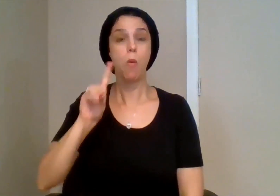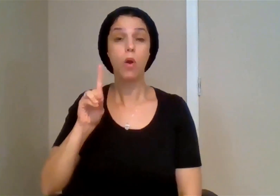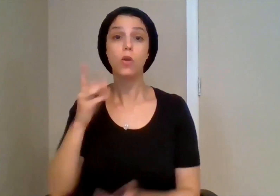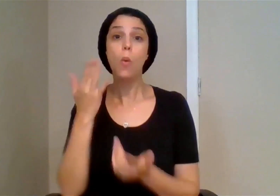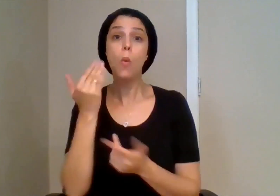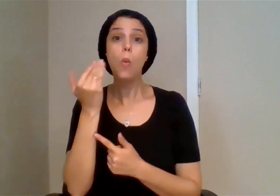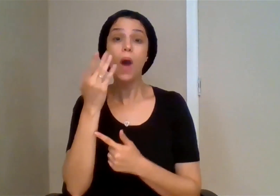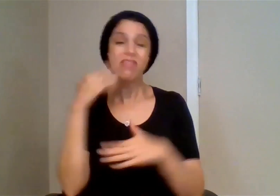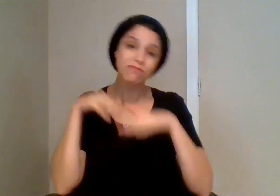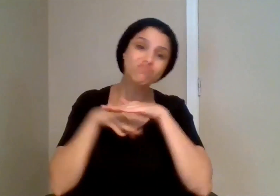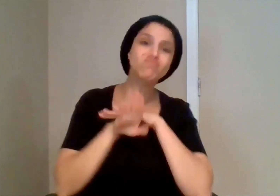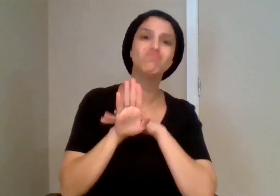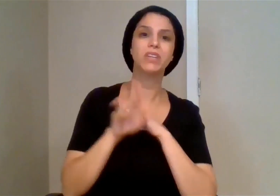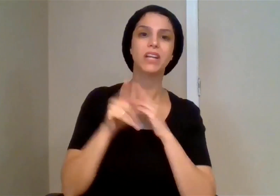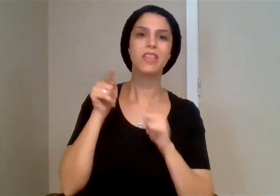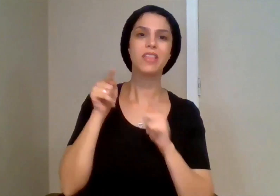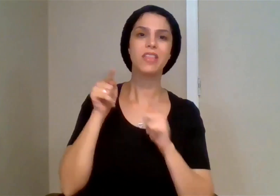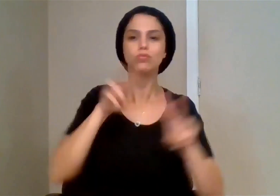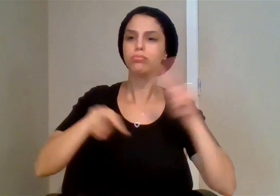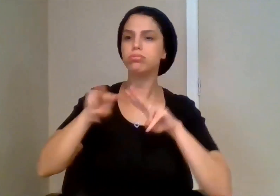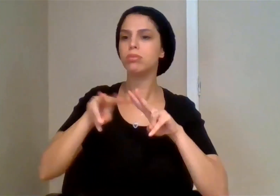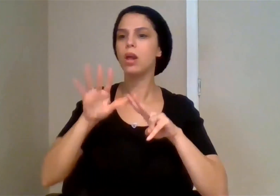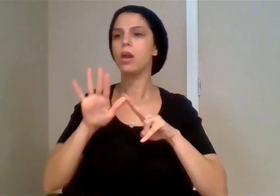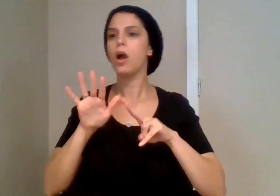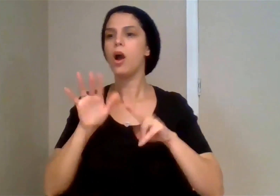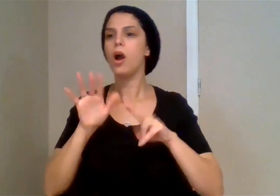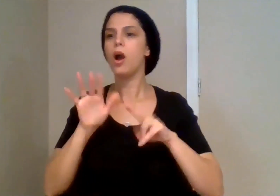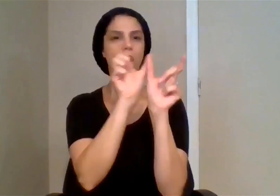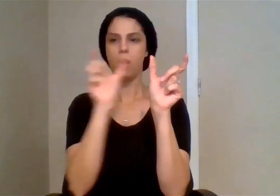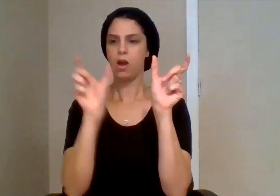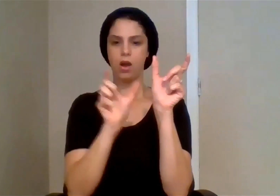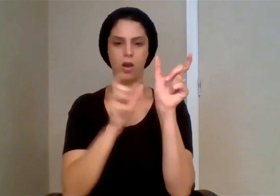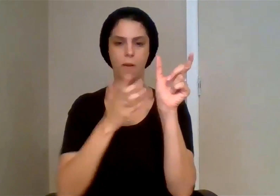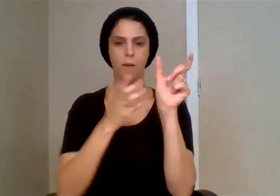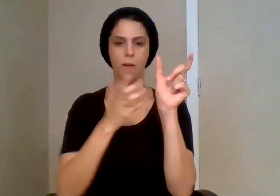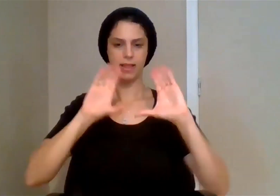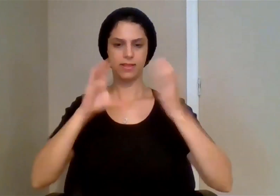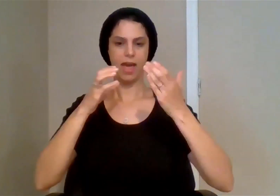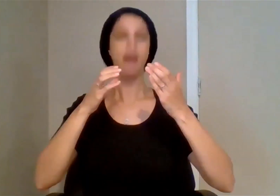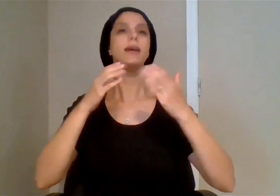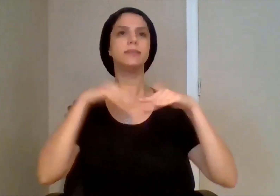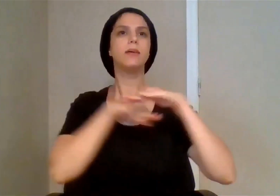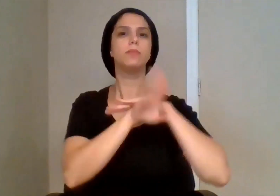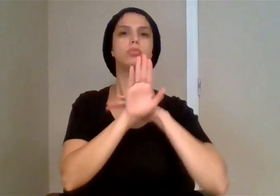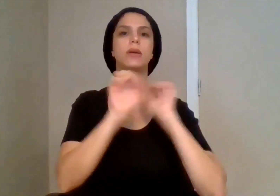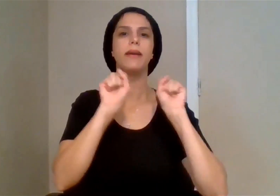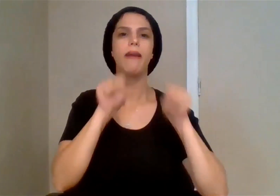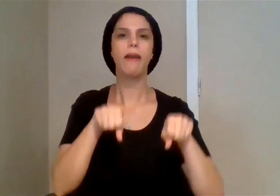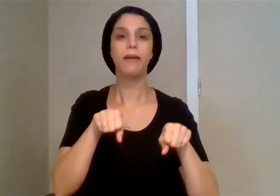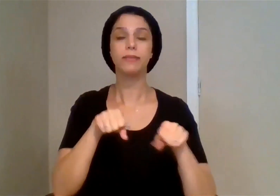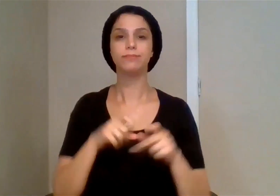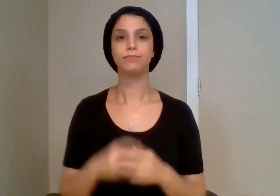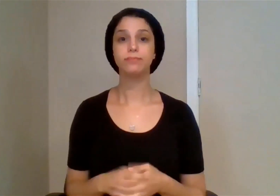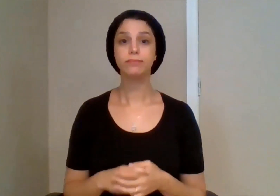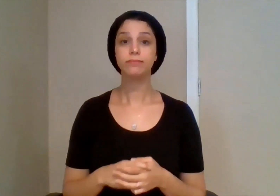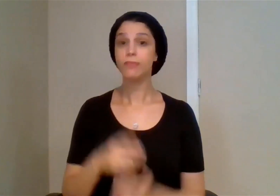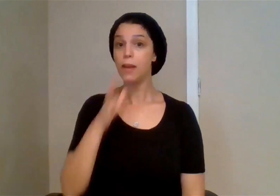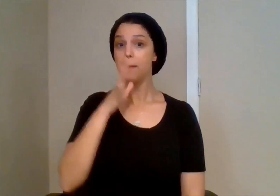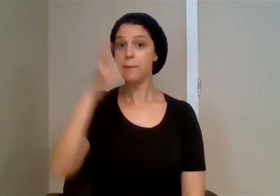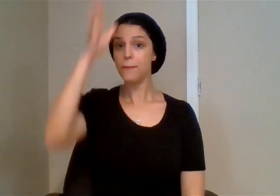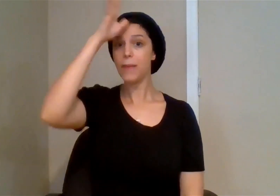looking at their tiles on their dashboard for the courses that they are enrolled to. From a parent